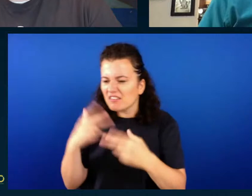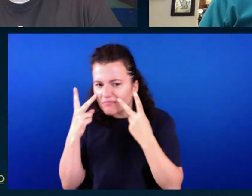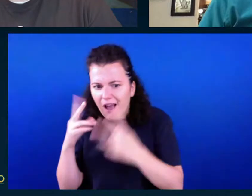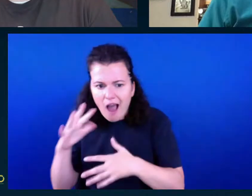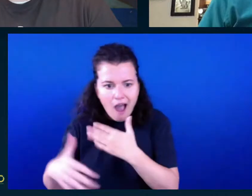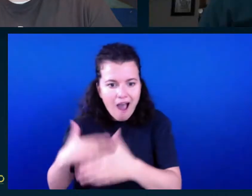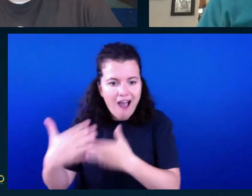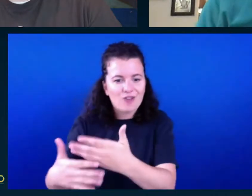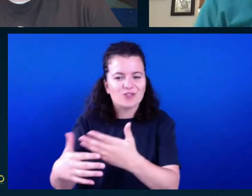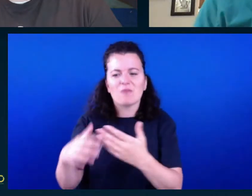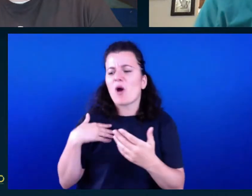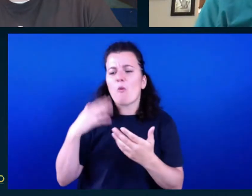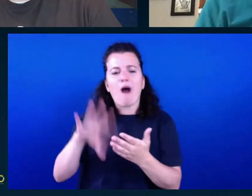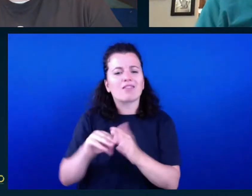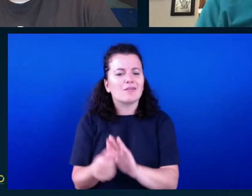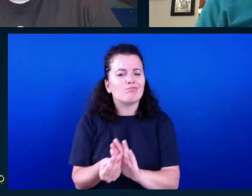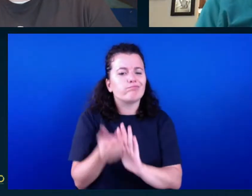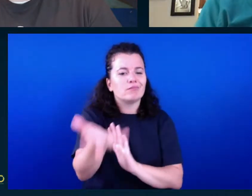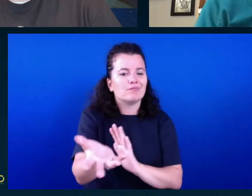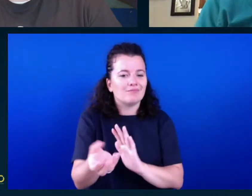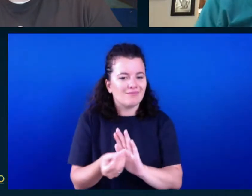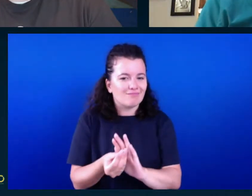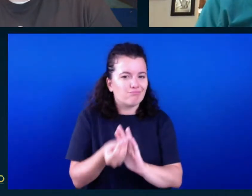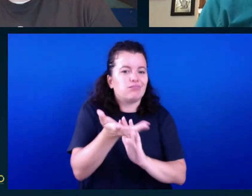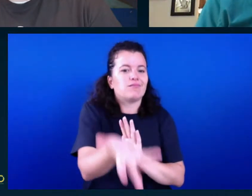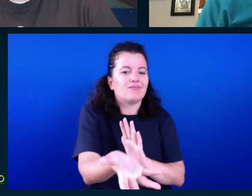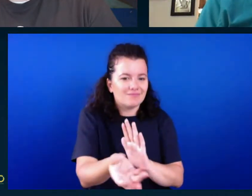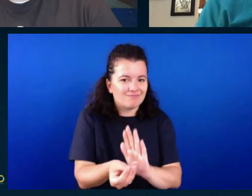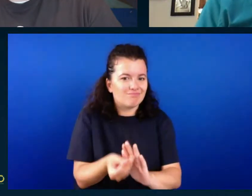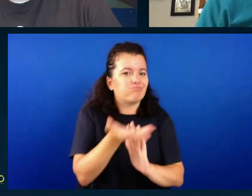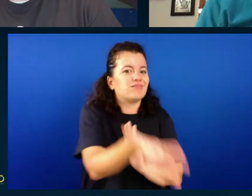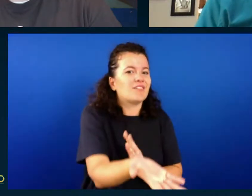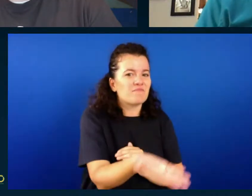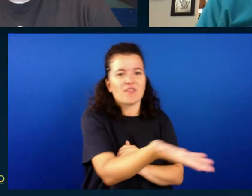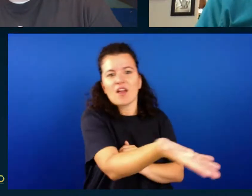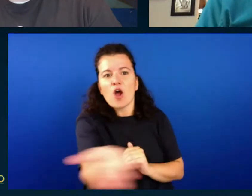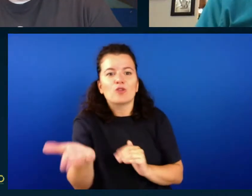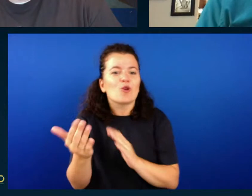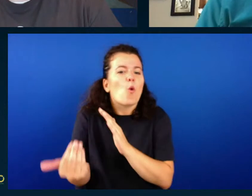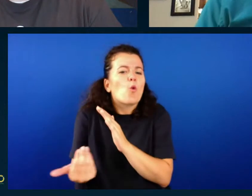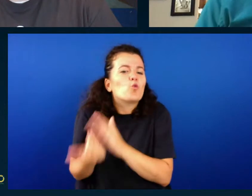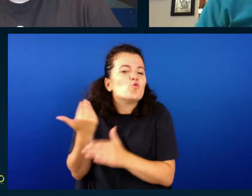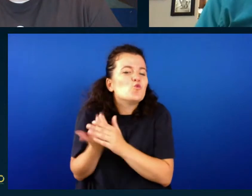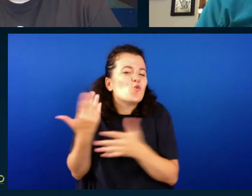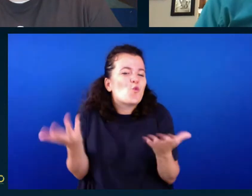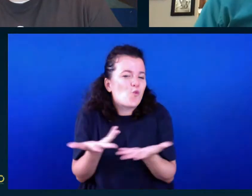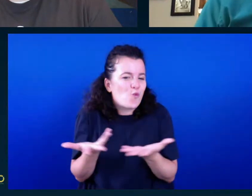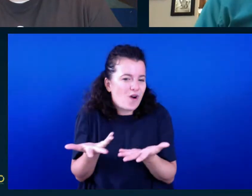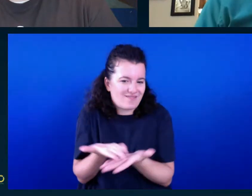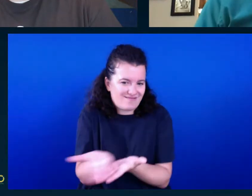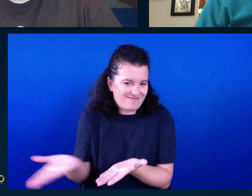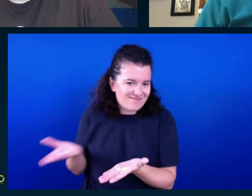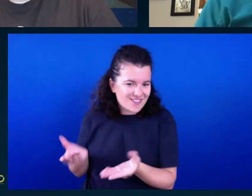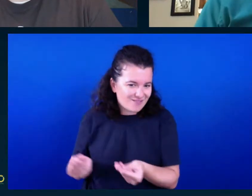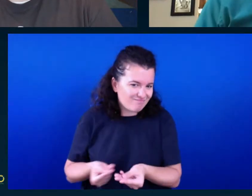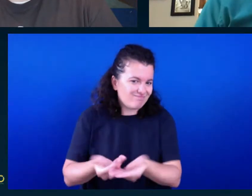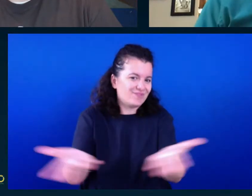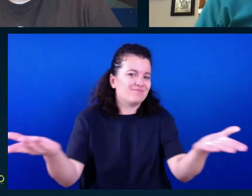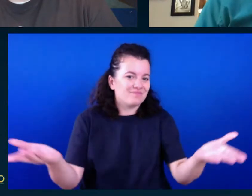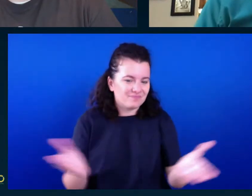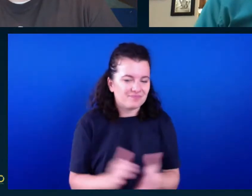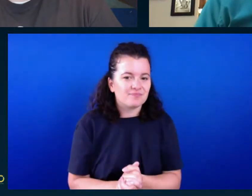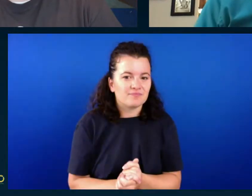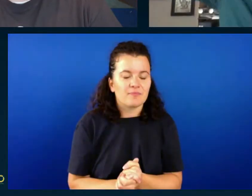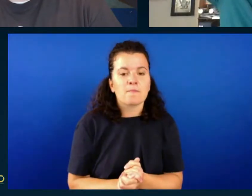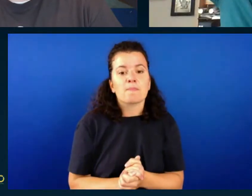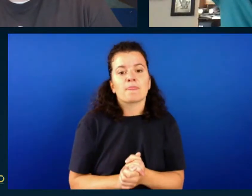of the idea there, is that we're able to show off, here's some new stuff we're looking at. And so as part of